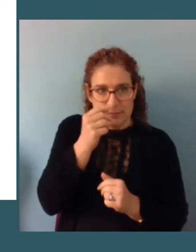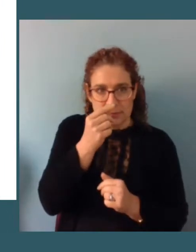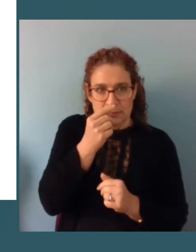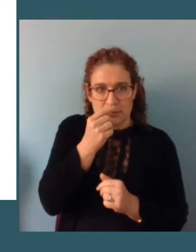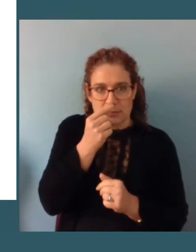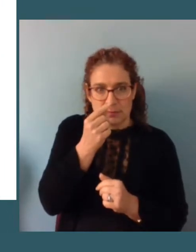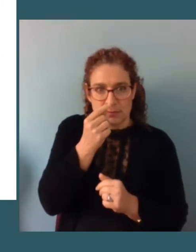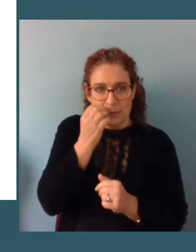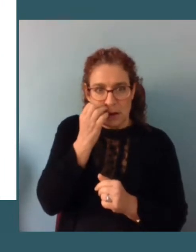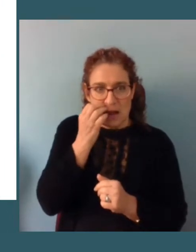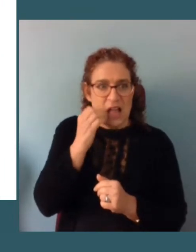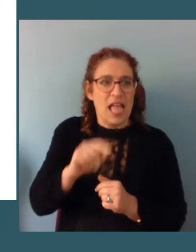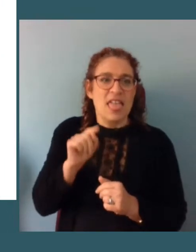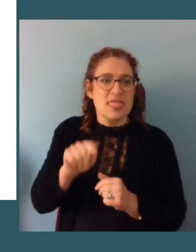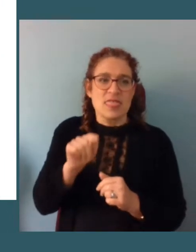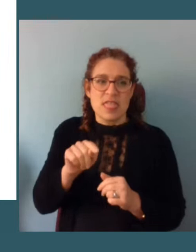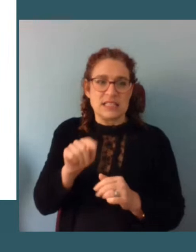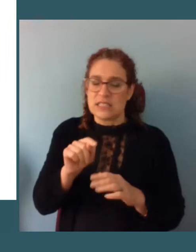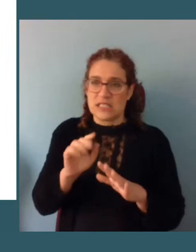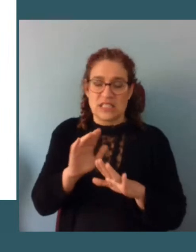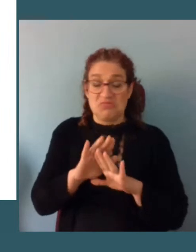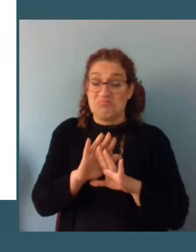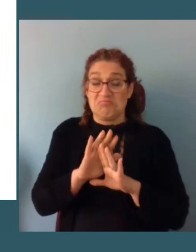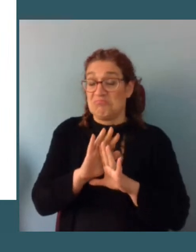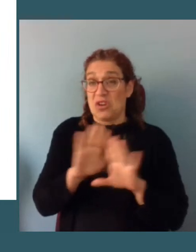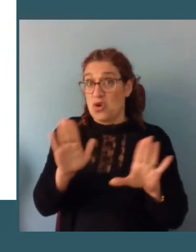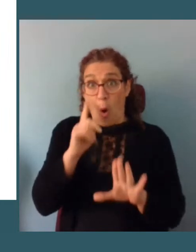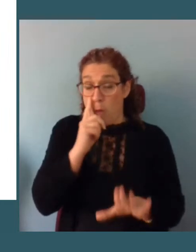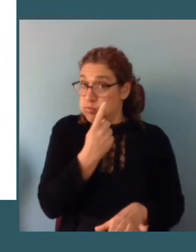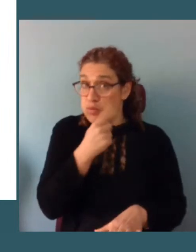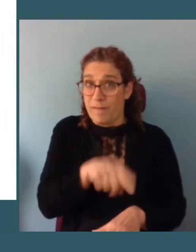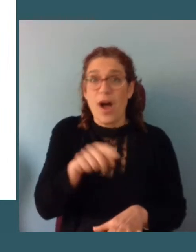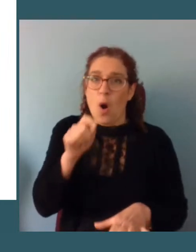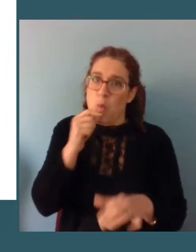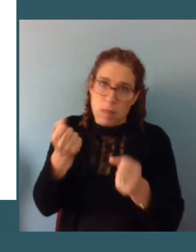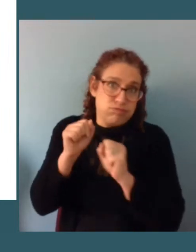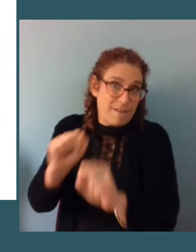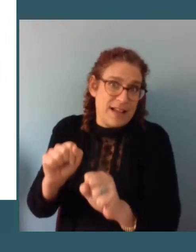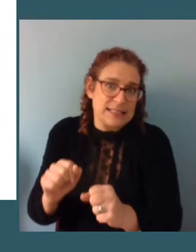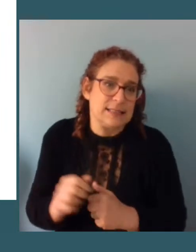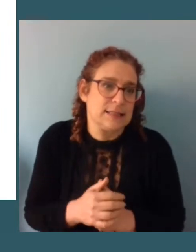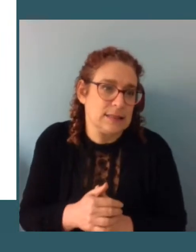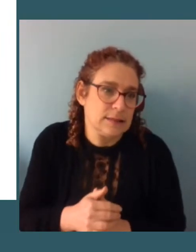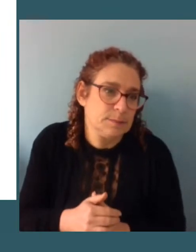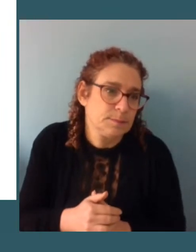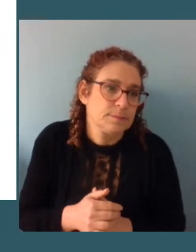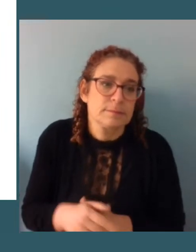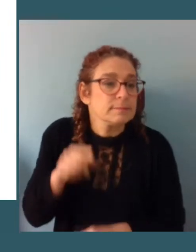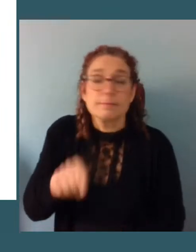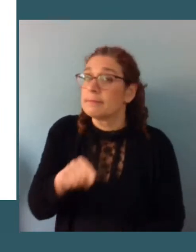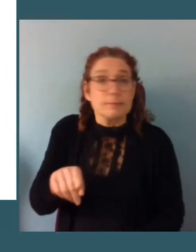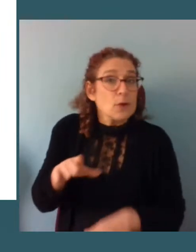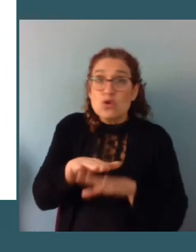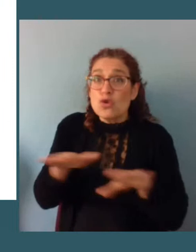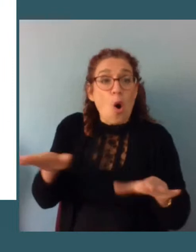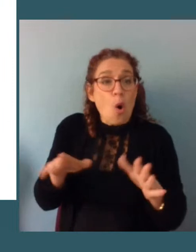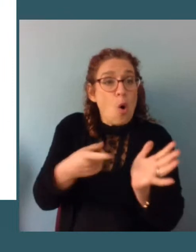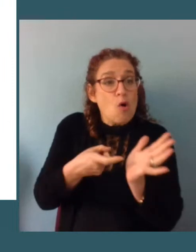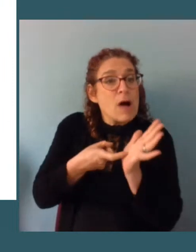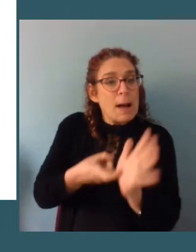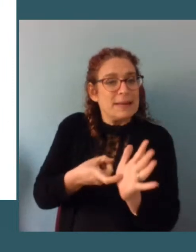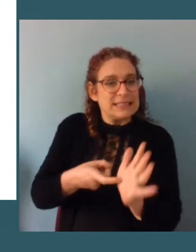because there's no evidence that might actually prevent food allergy. There was no recommendations because the research